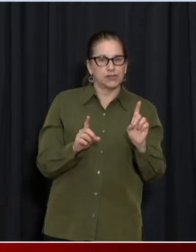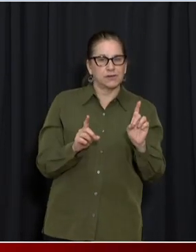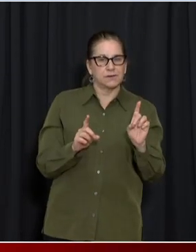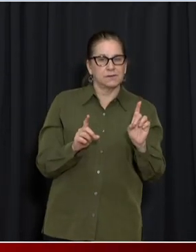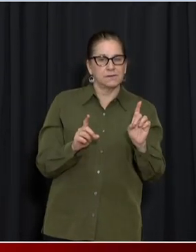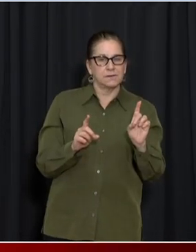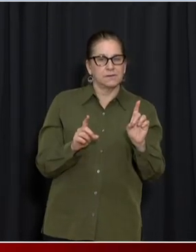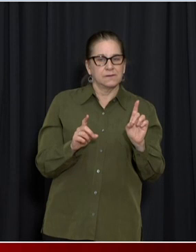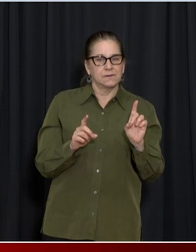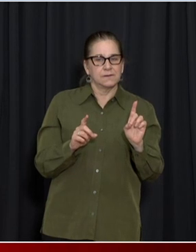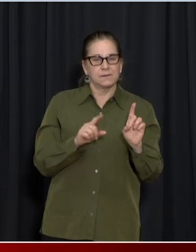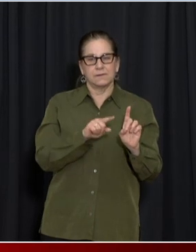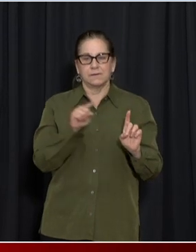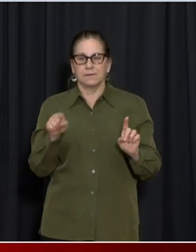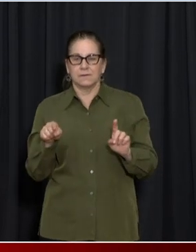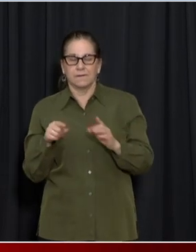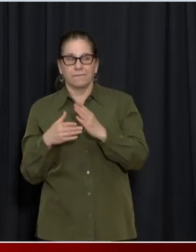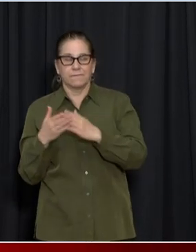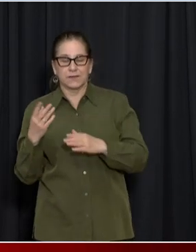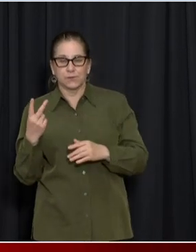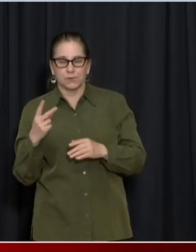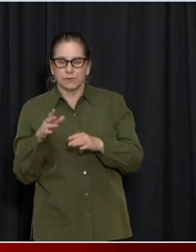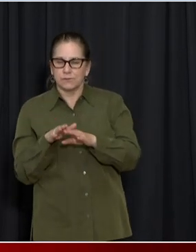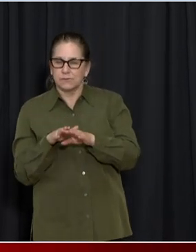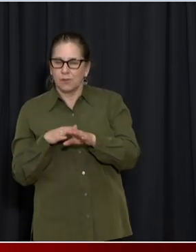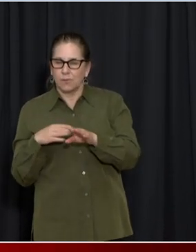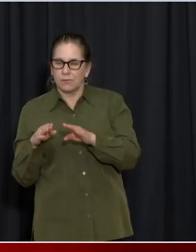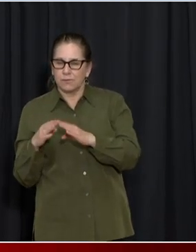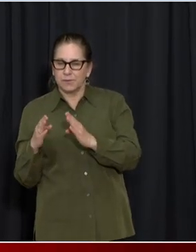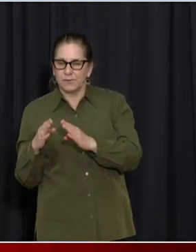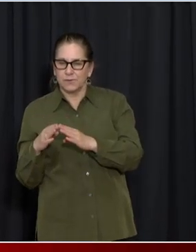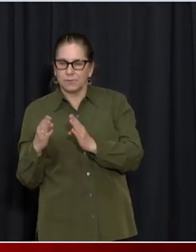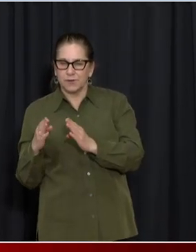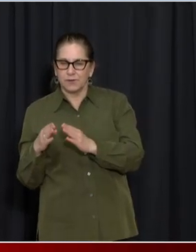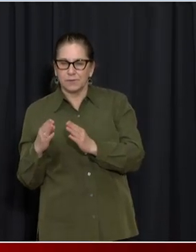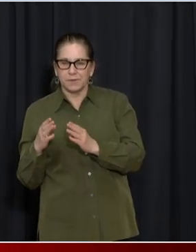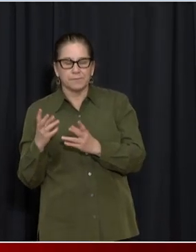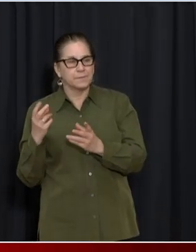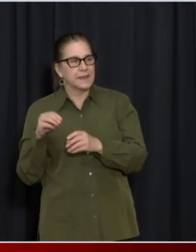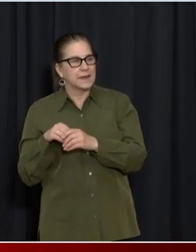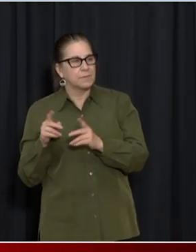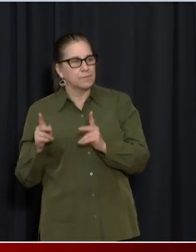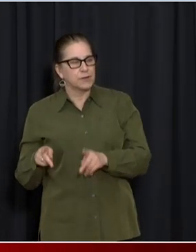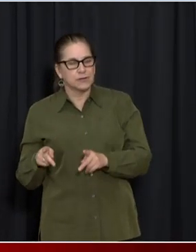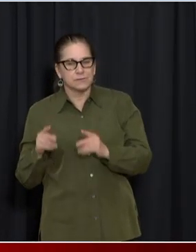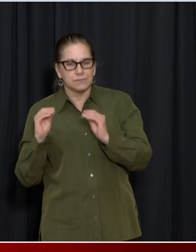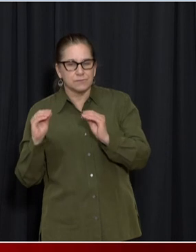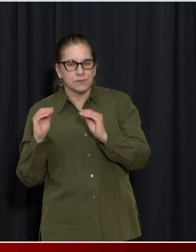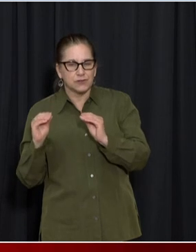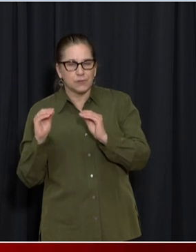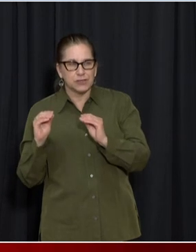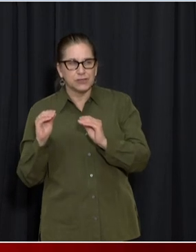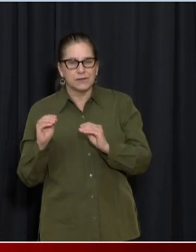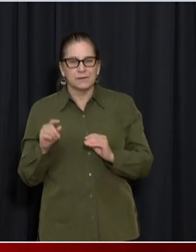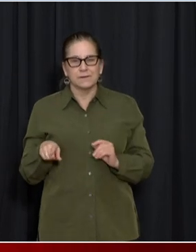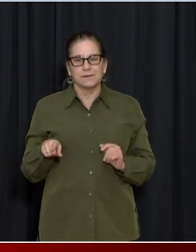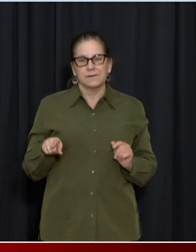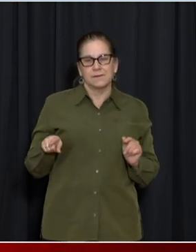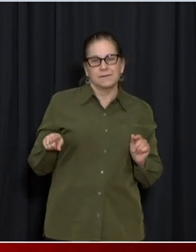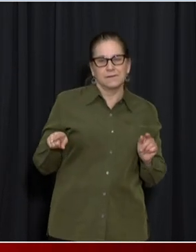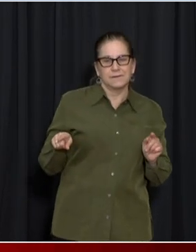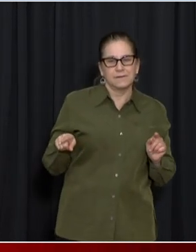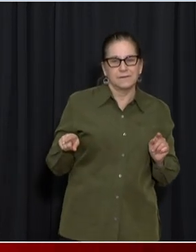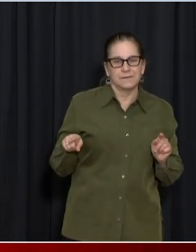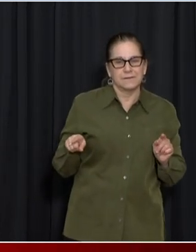who most benefit from in-person instruction, such as those in transitional grades or children of site-critical workers. As more